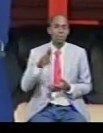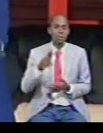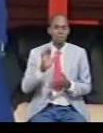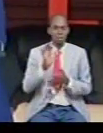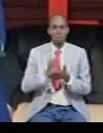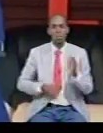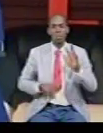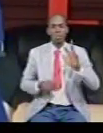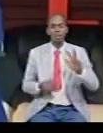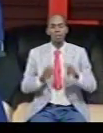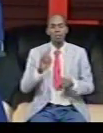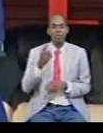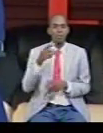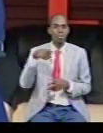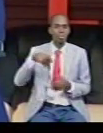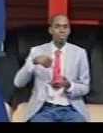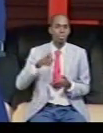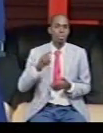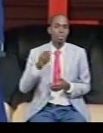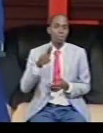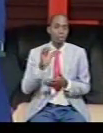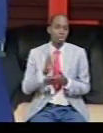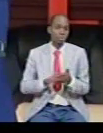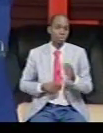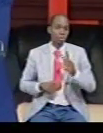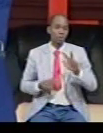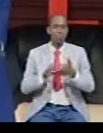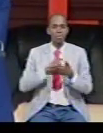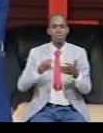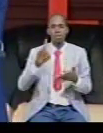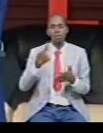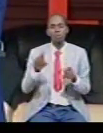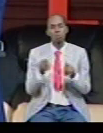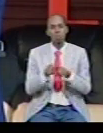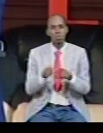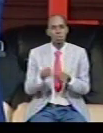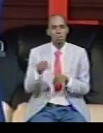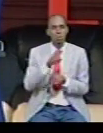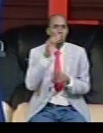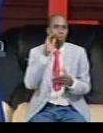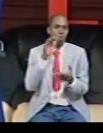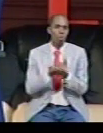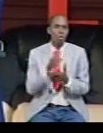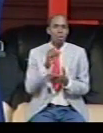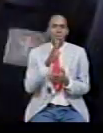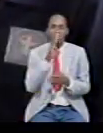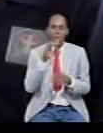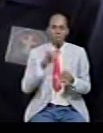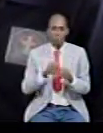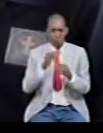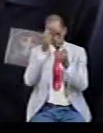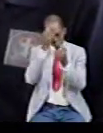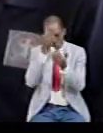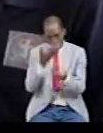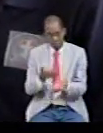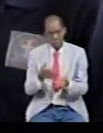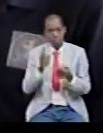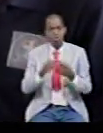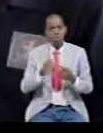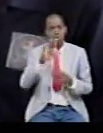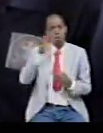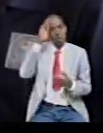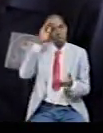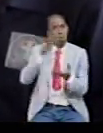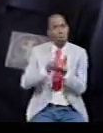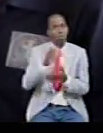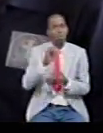Peter chapter 3. I'm reading from verse 1. Likewise, ye wives, be in subjection to your husbands, that